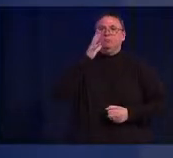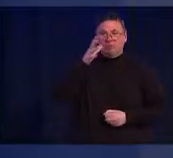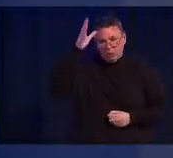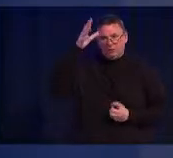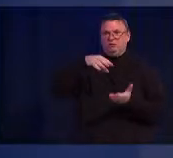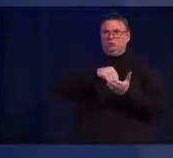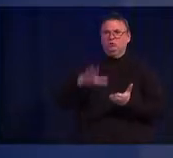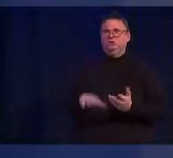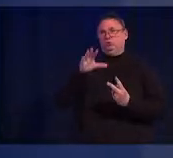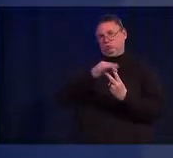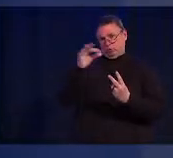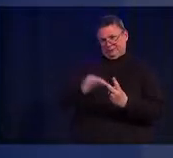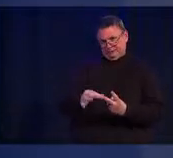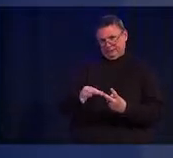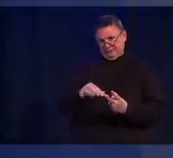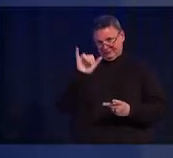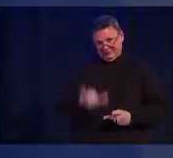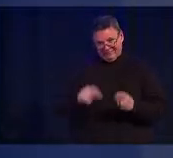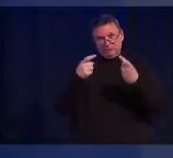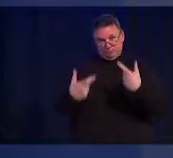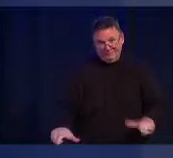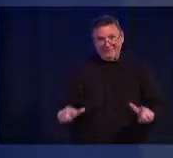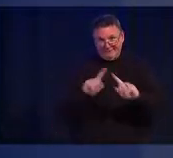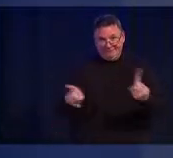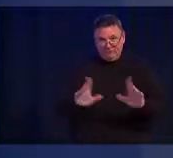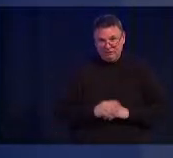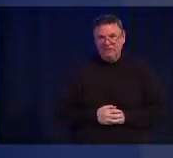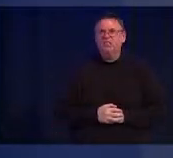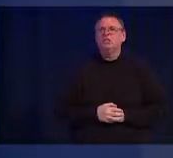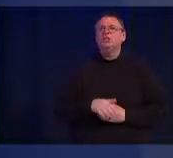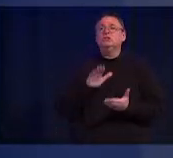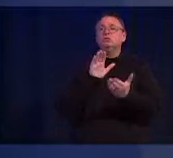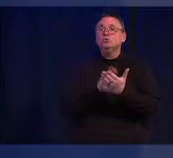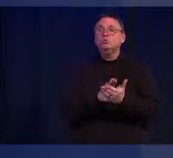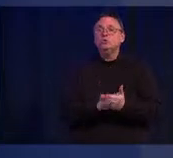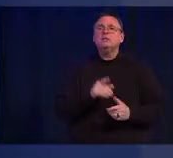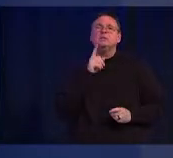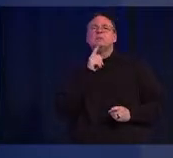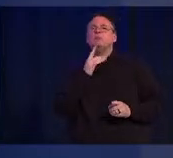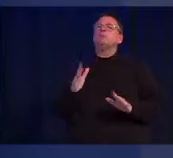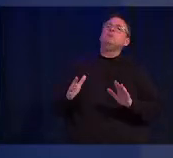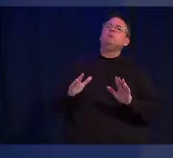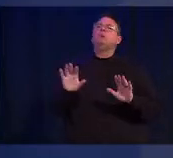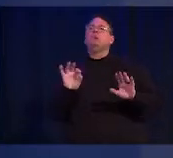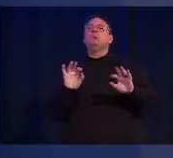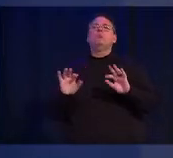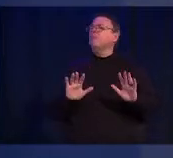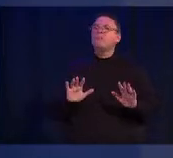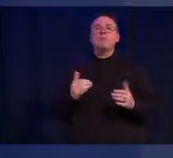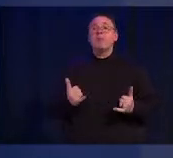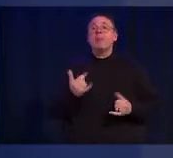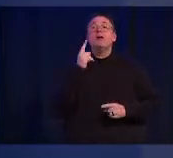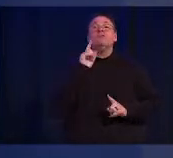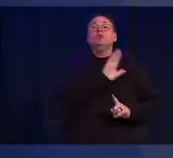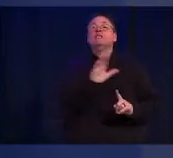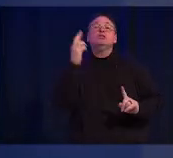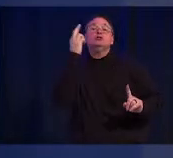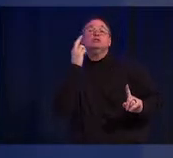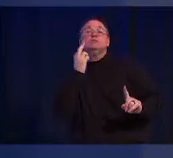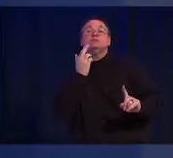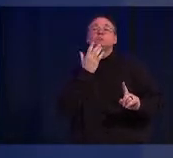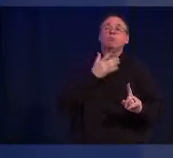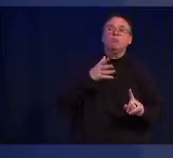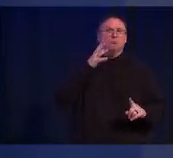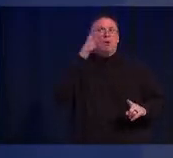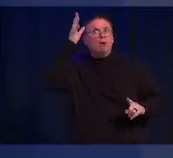difference. Indiana's system is school choice, where the schools can pick and choose who they want to take for a lot of different reasons. It's not up to the parent and it's